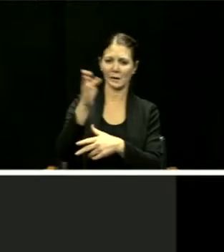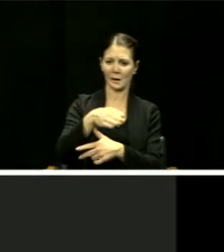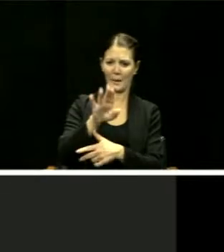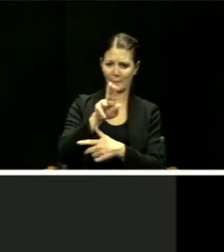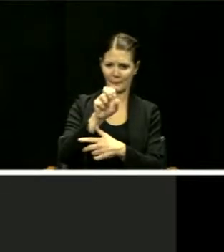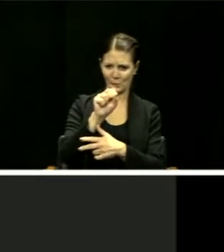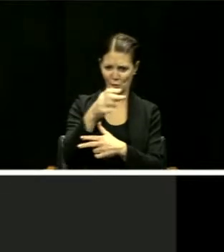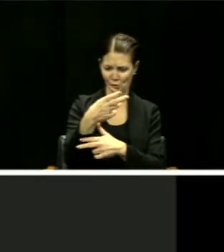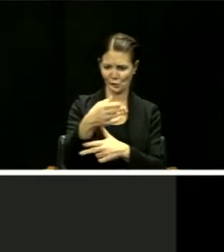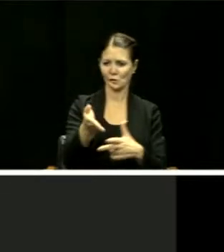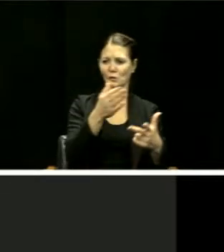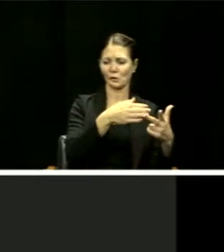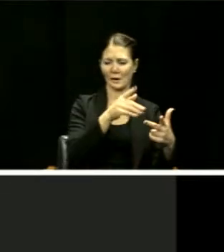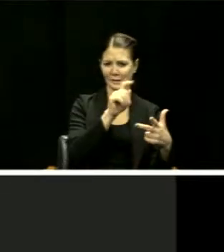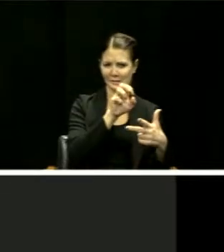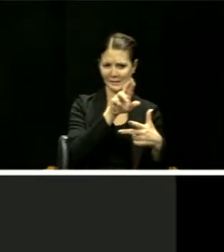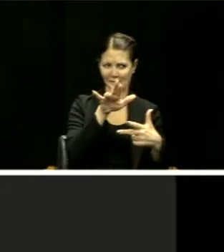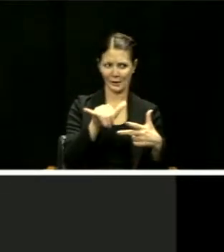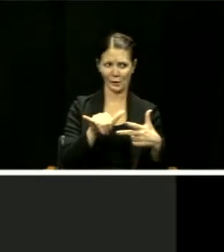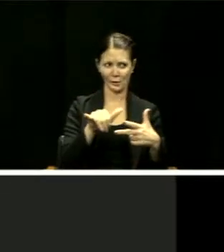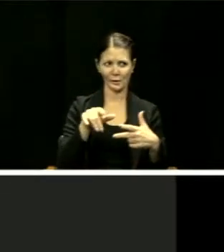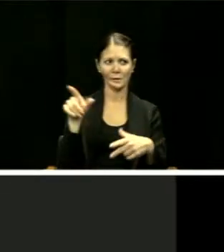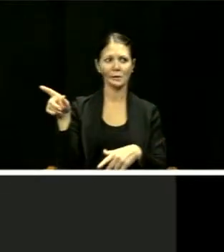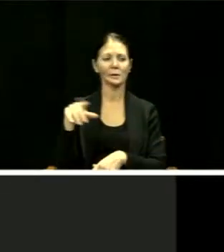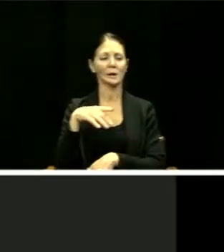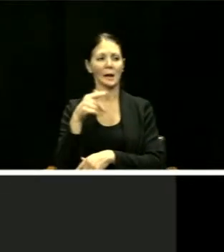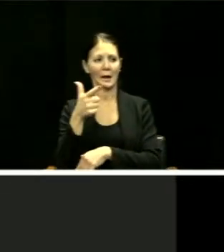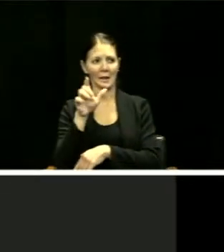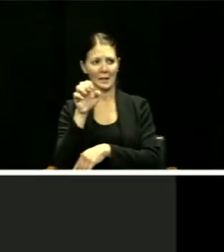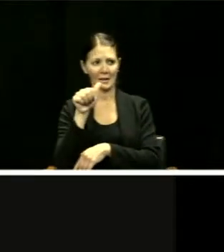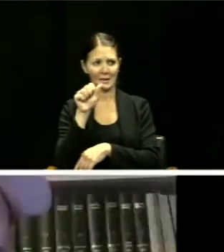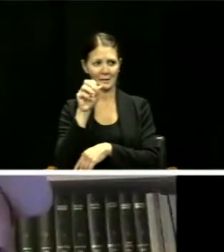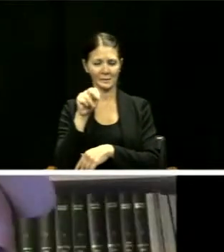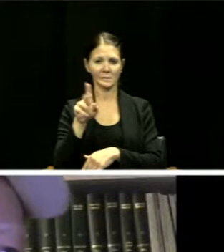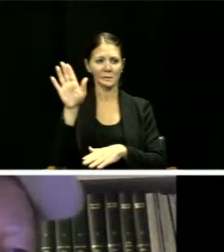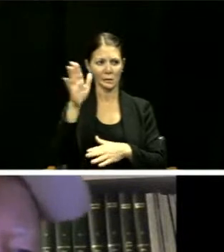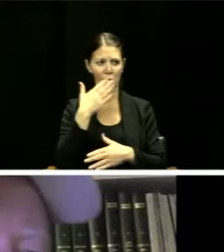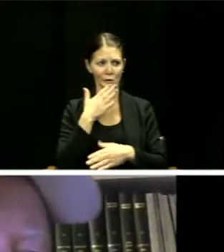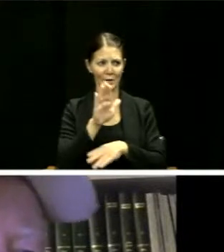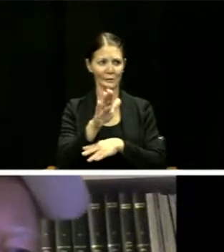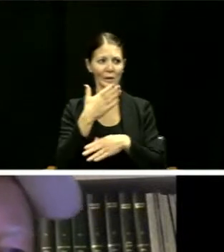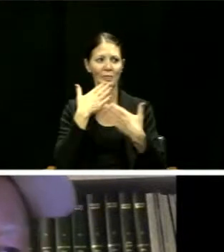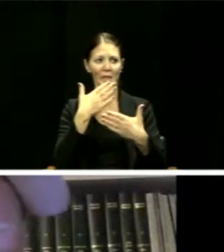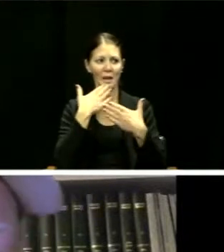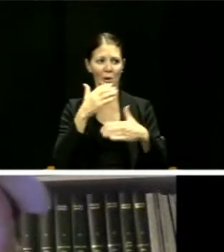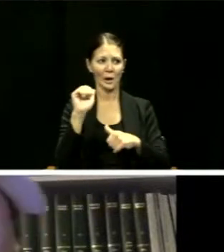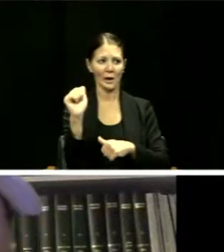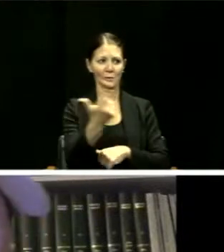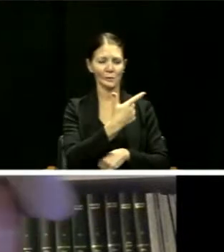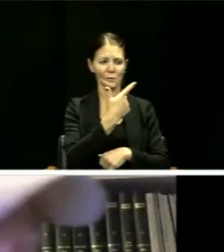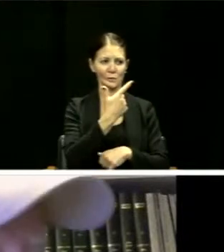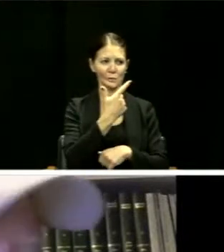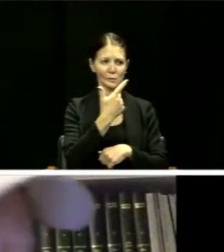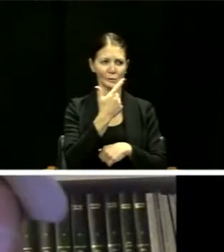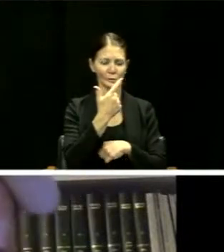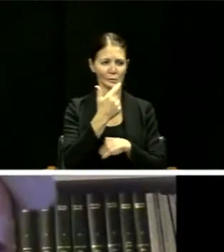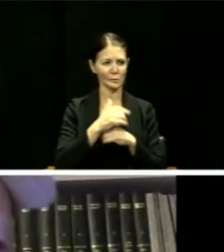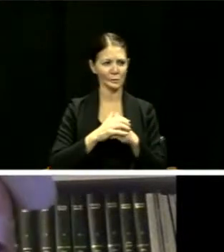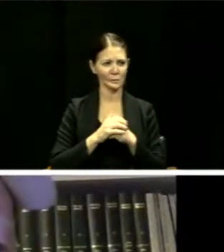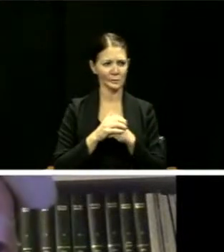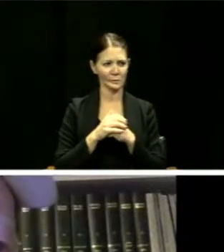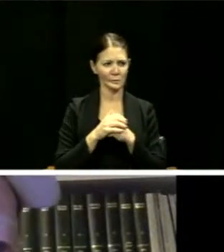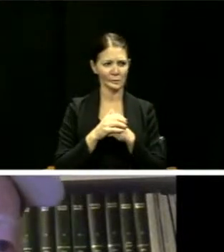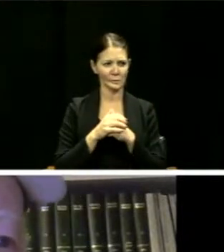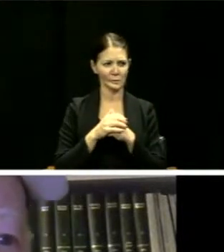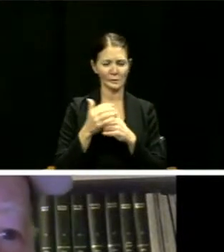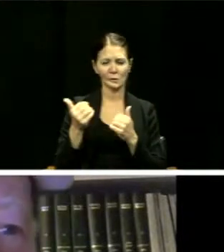to unmute your line. Okay, good evening, and thank you to everybody. I have a question. Excuse me, I have